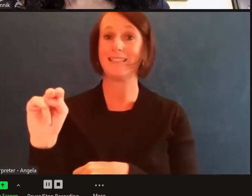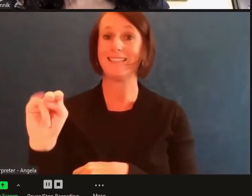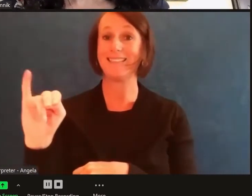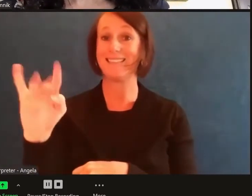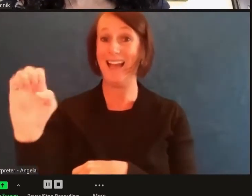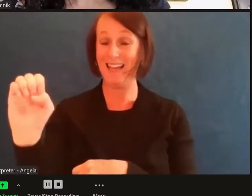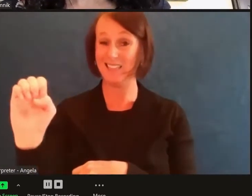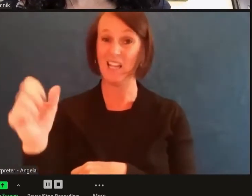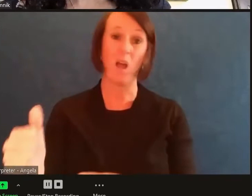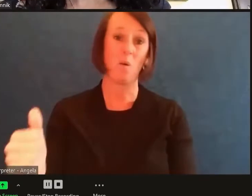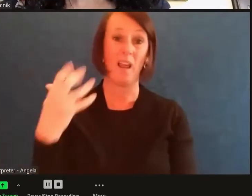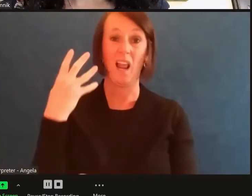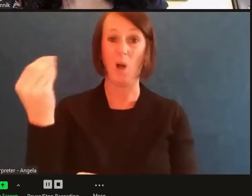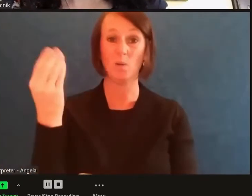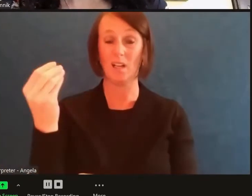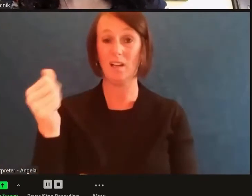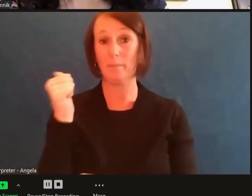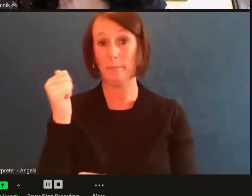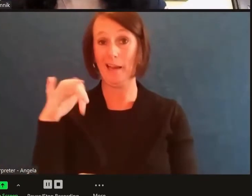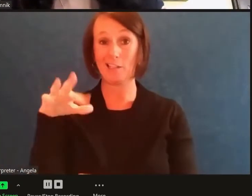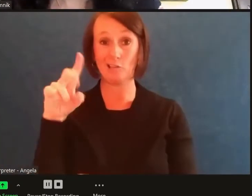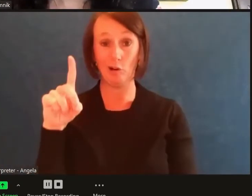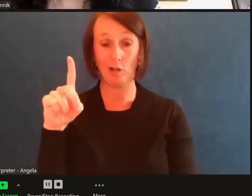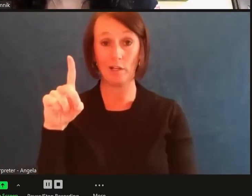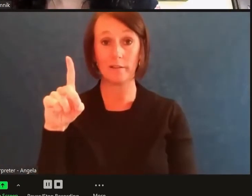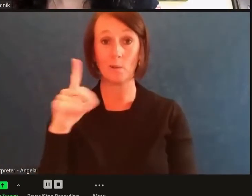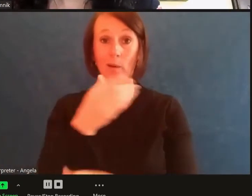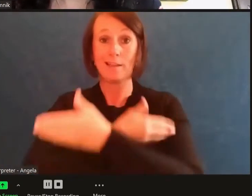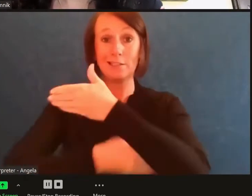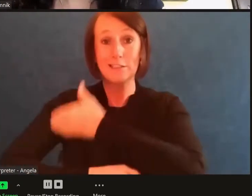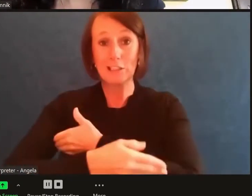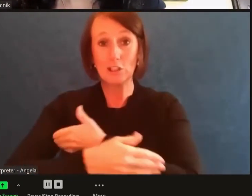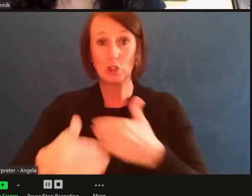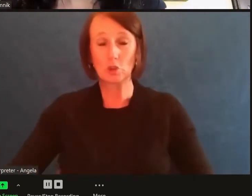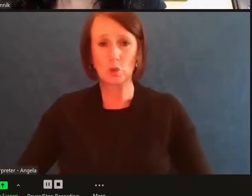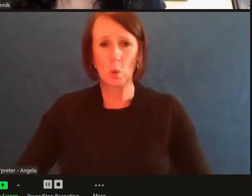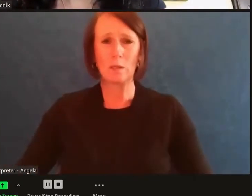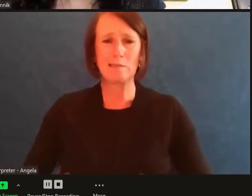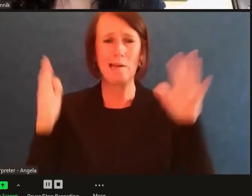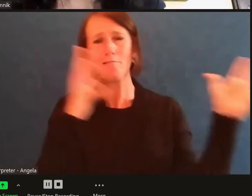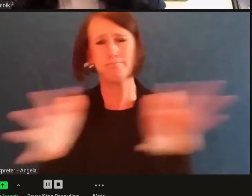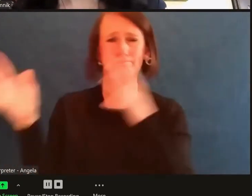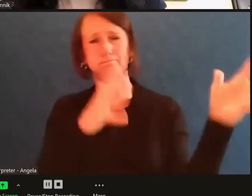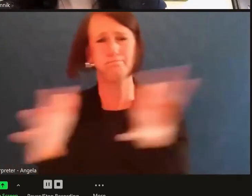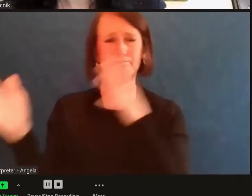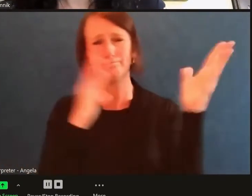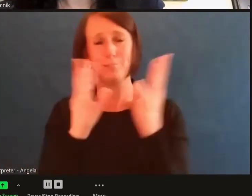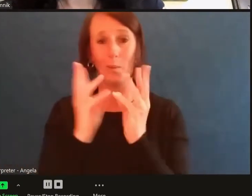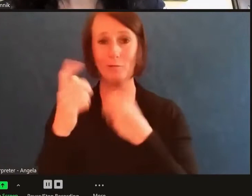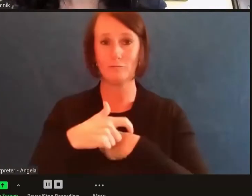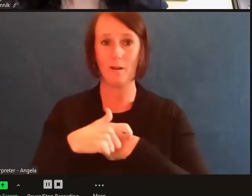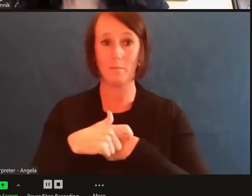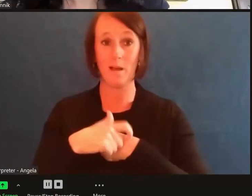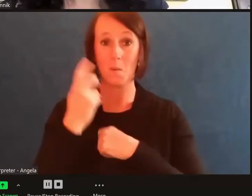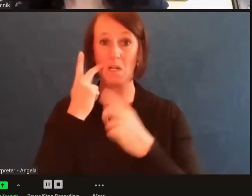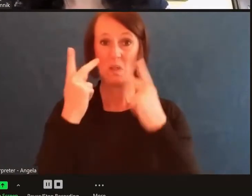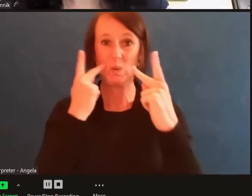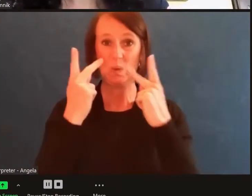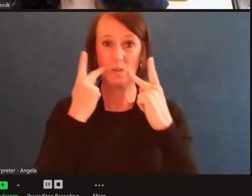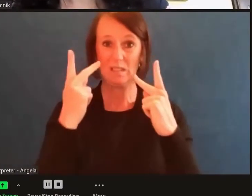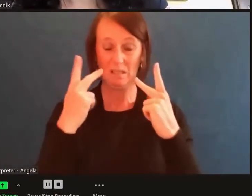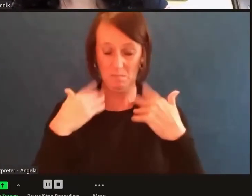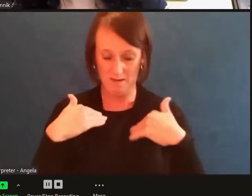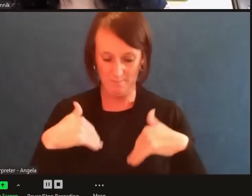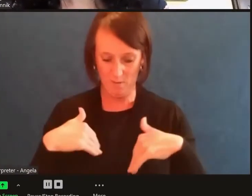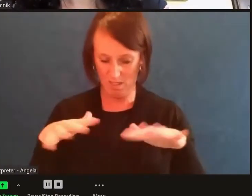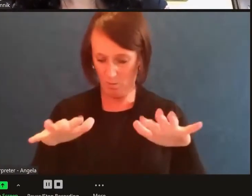and shorts and running shoes in the middle of a blizzard in the winter. I wanted to see what part of my body would freeze